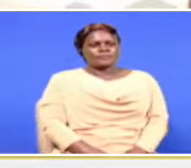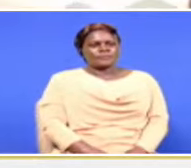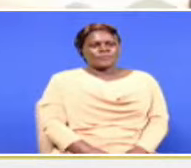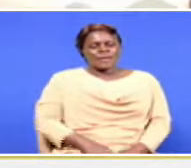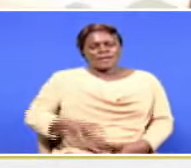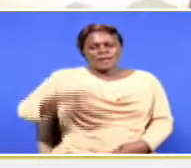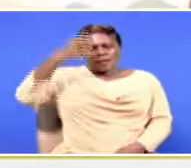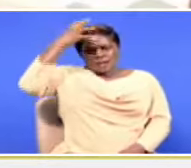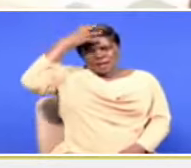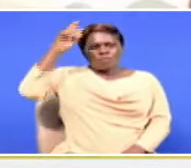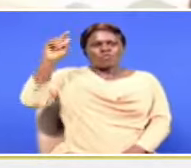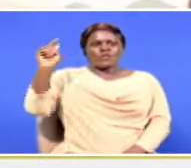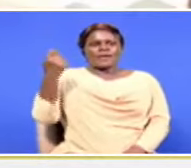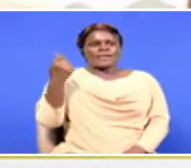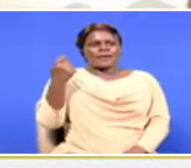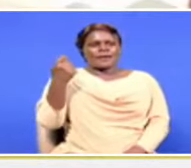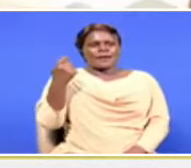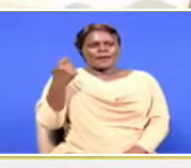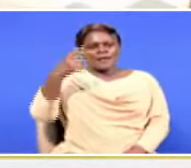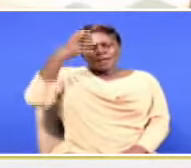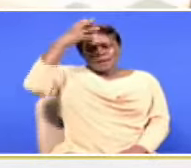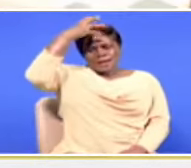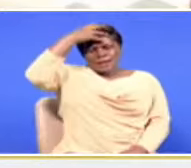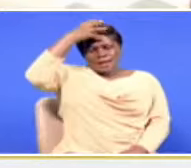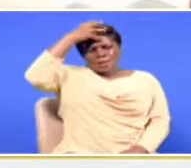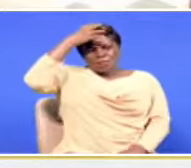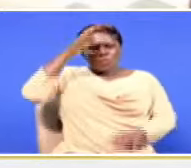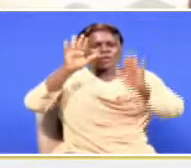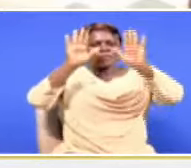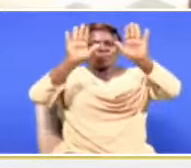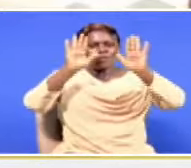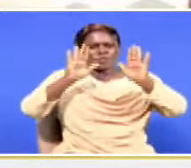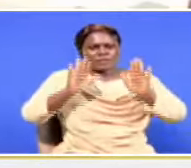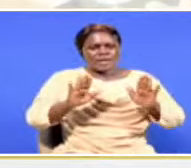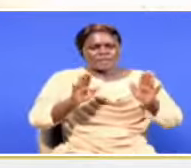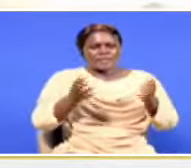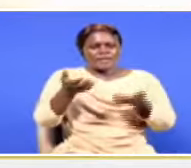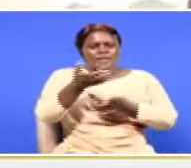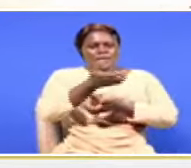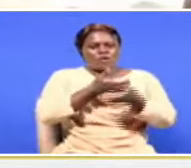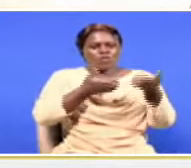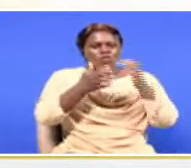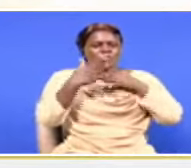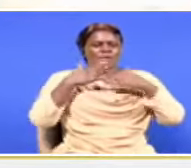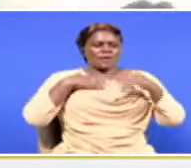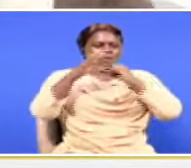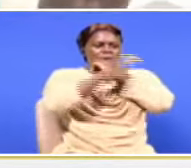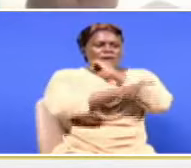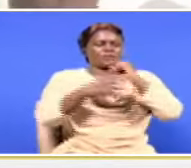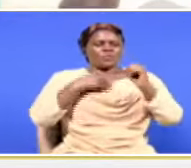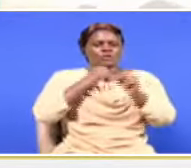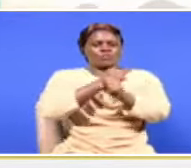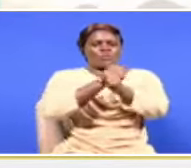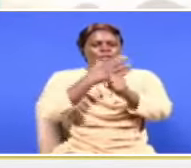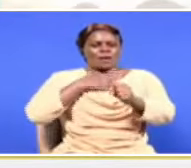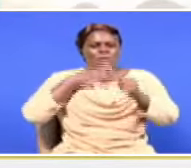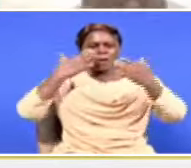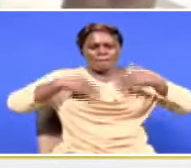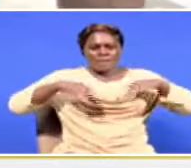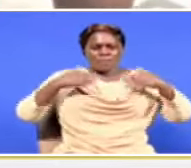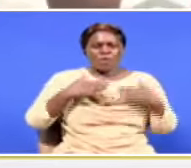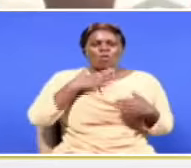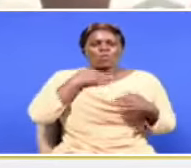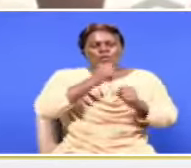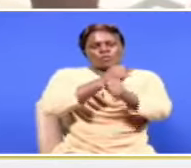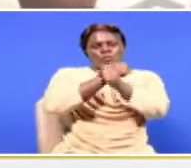because Lamu is Kenya. Lamu is very critical to the economy of our country. We want to protect our people, we